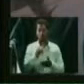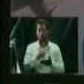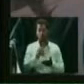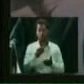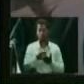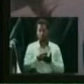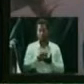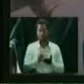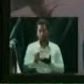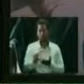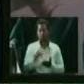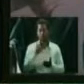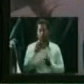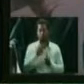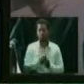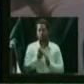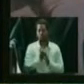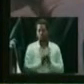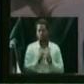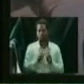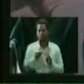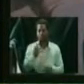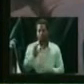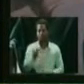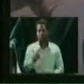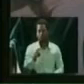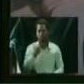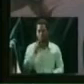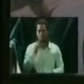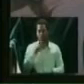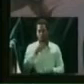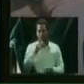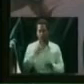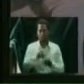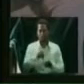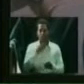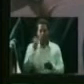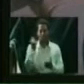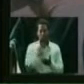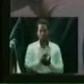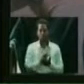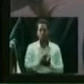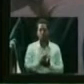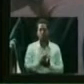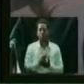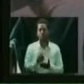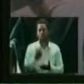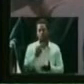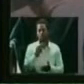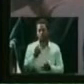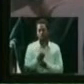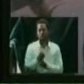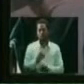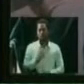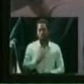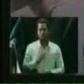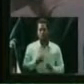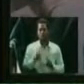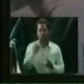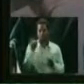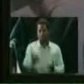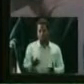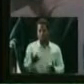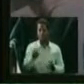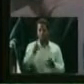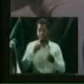members of our Board of Education nonetheless voted for it to be approved in an ex facto manner. And now, the final decision is